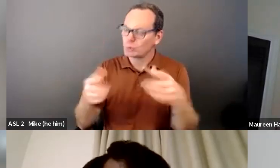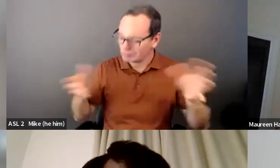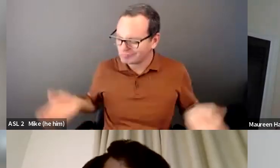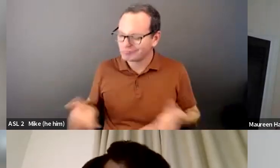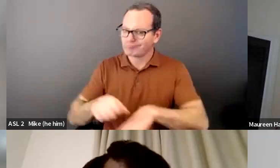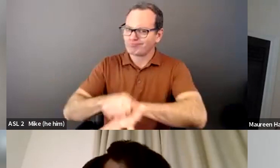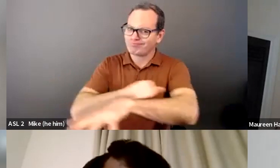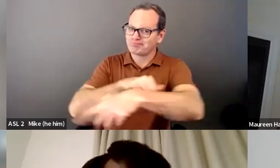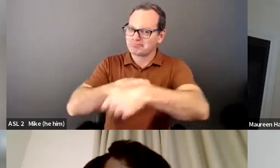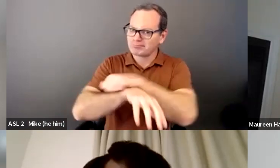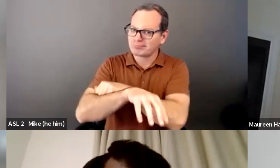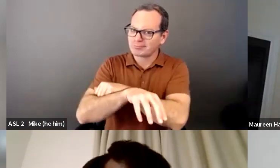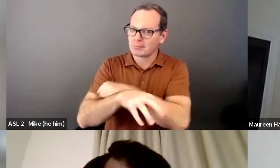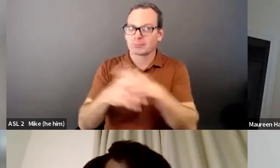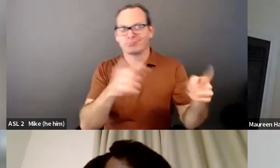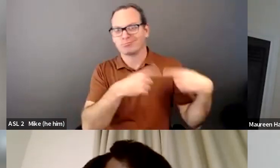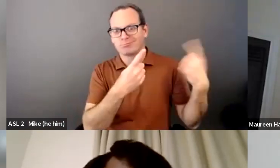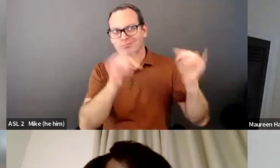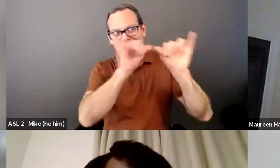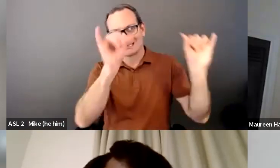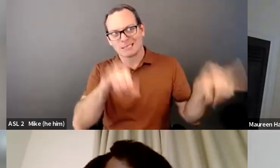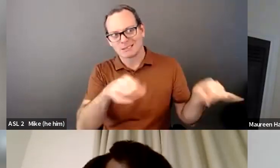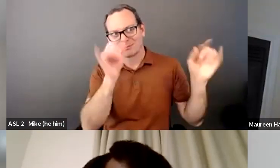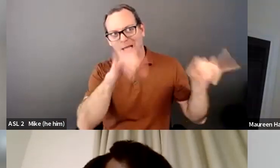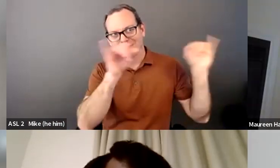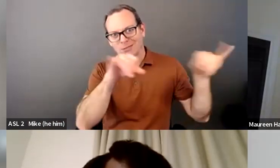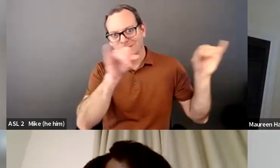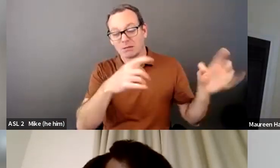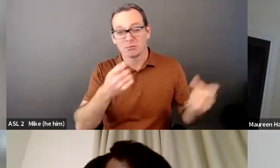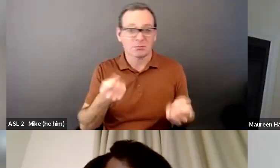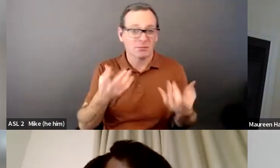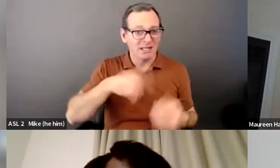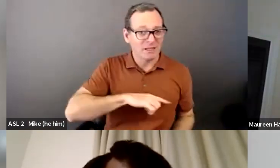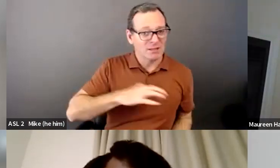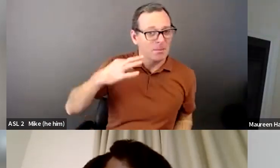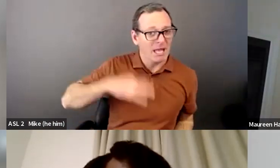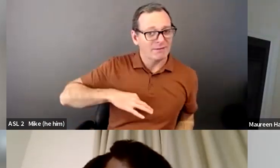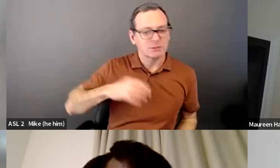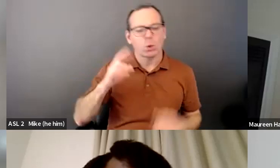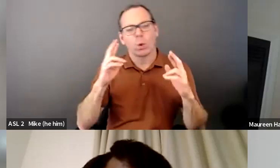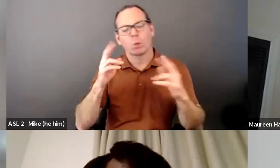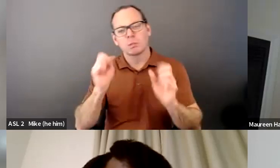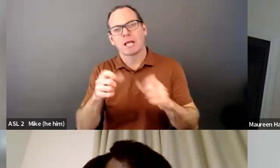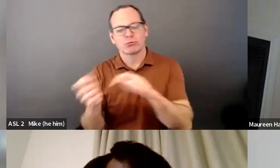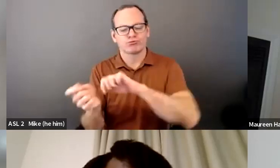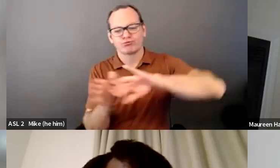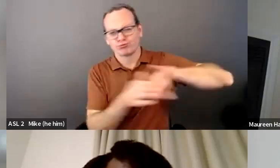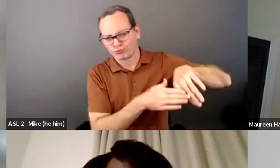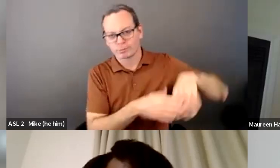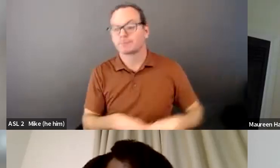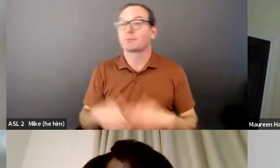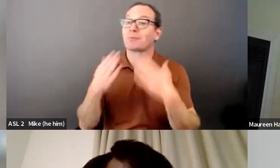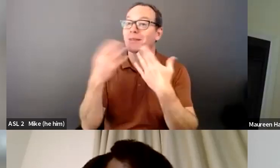sort of correct the system that a lot of us benefit from. So I hope you took all of that away today. Thank you to our panelists. Thank you to